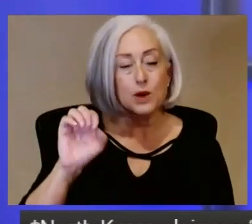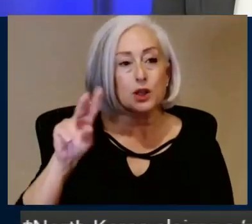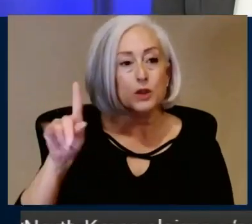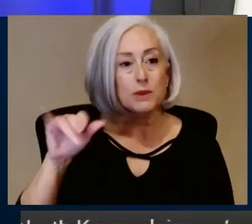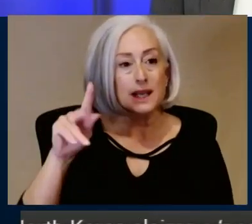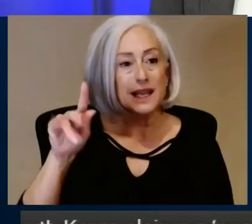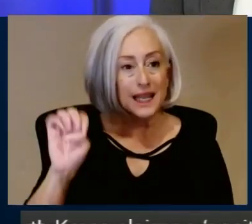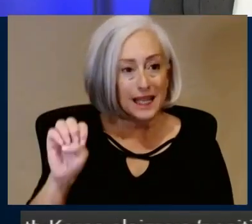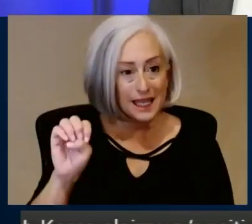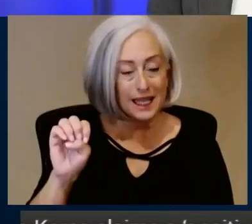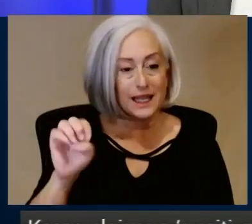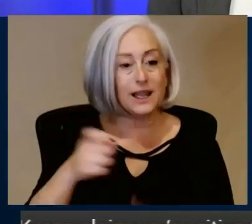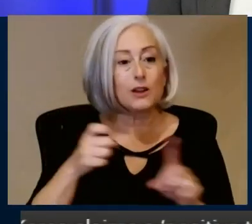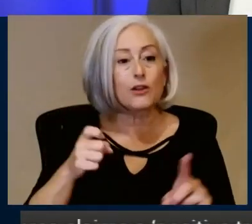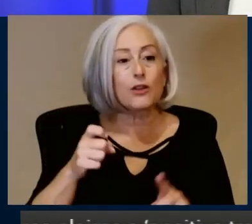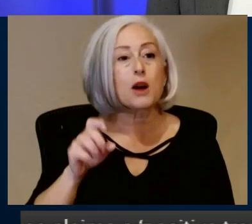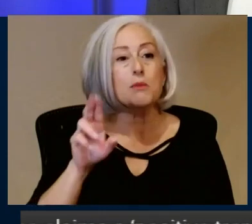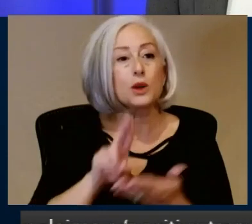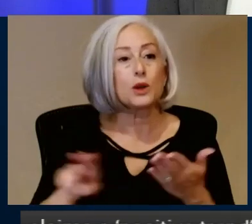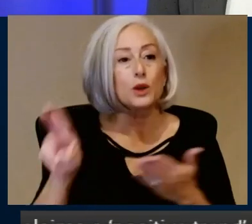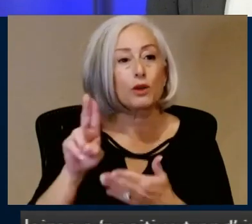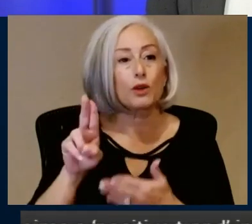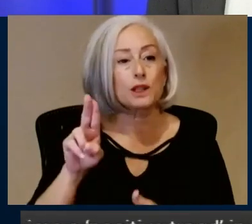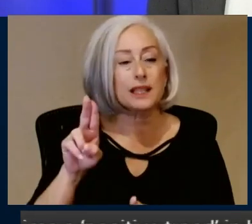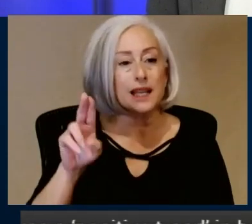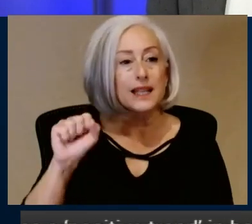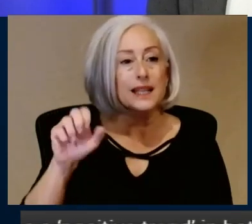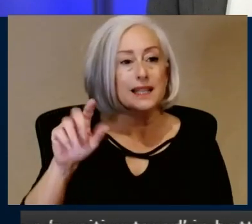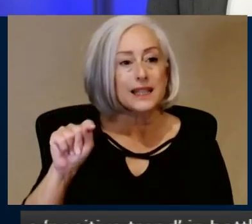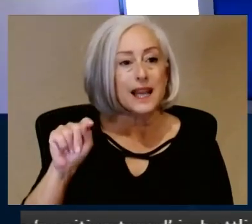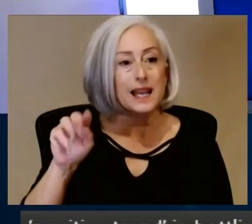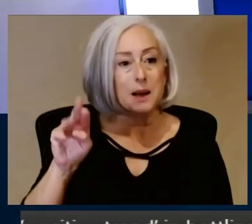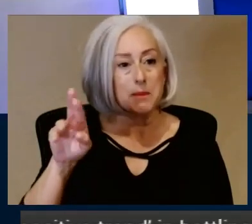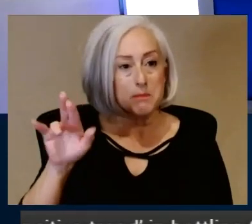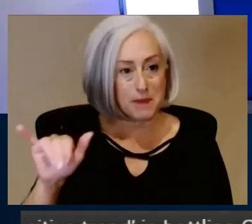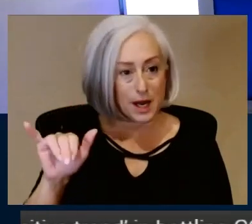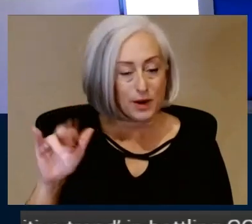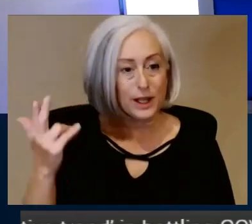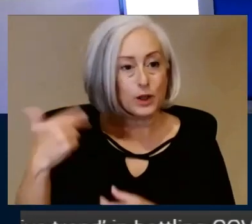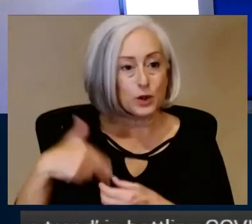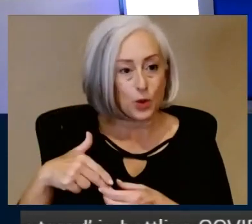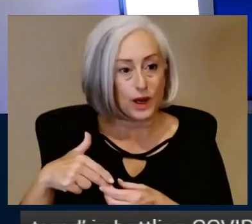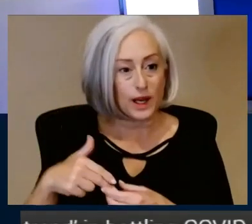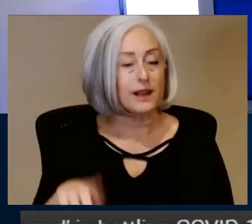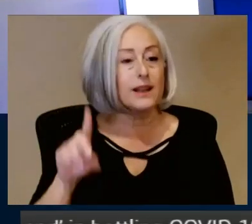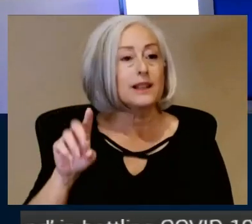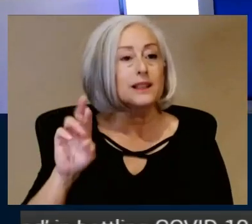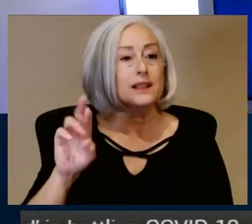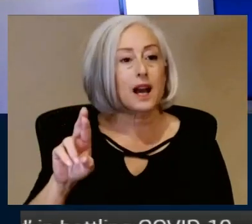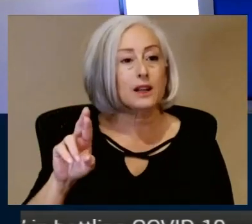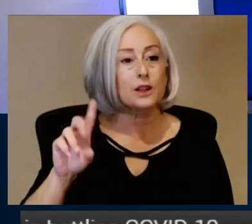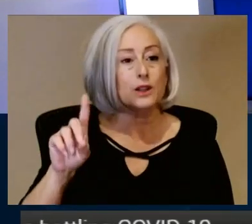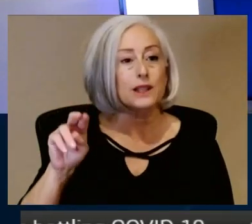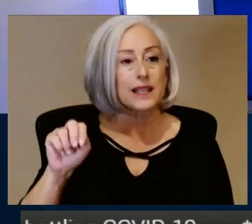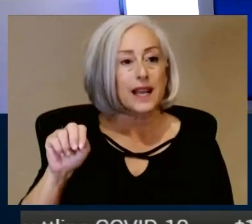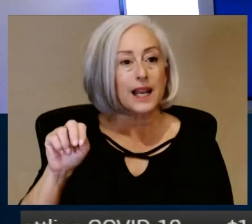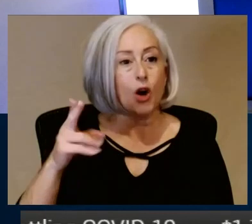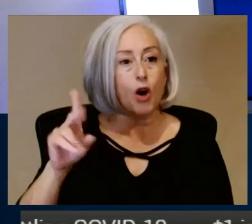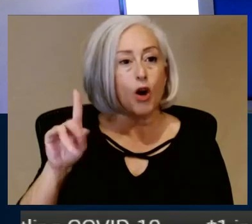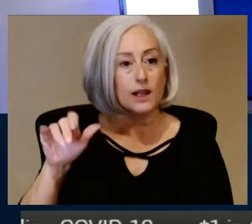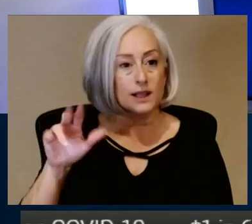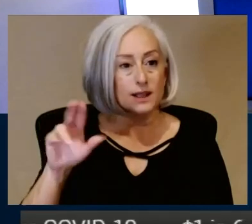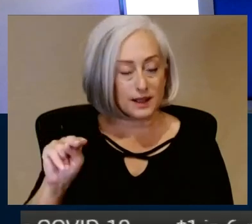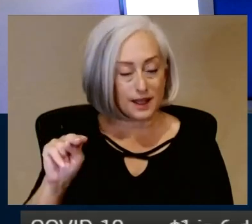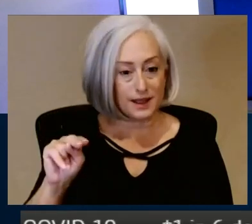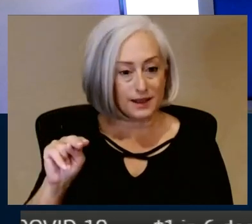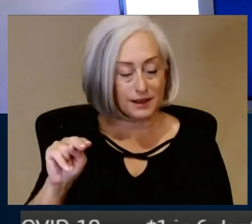at the University of St. Mary. And also joining us here at the desk, Dr. Dana Hawkinson, Medical Director of Infection Prevention and Control with our health system. Good